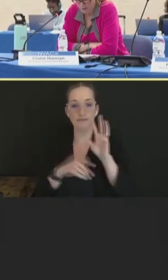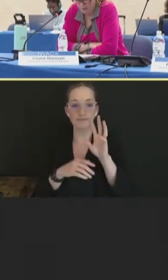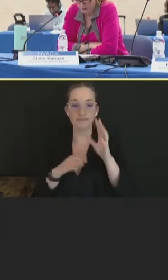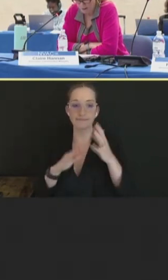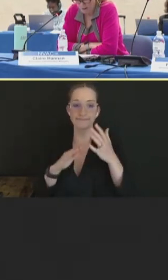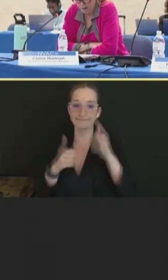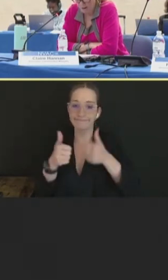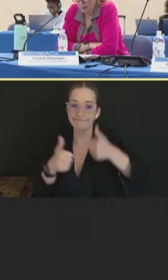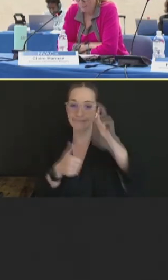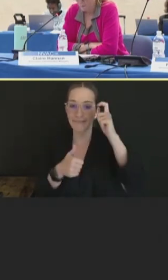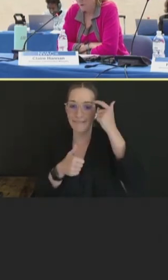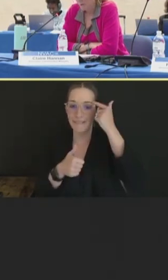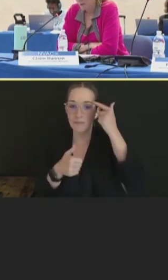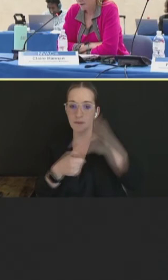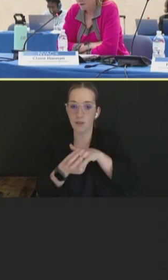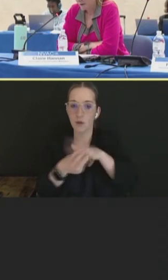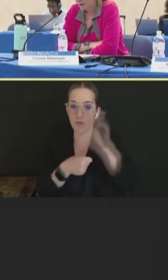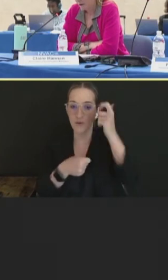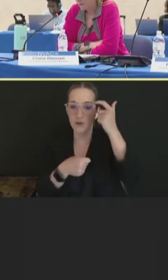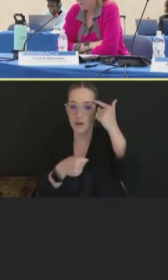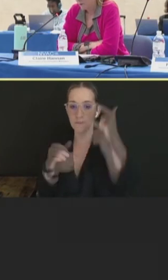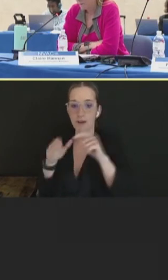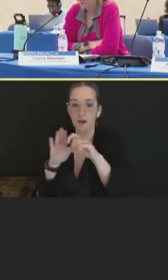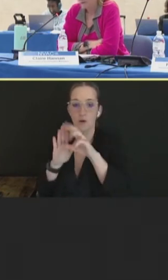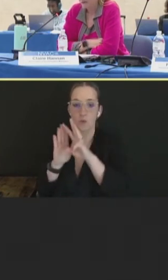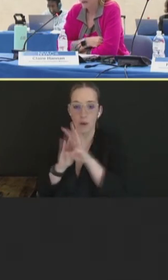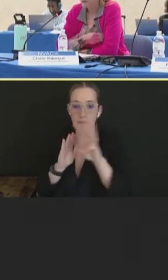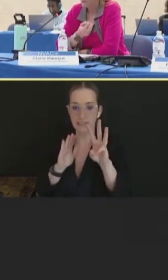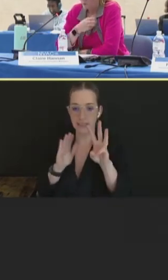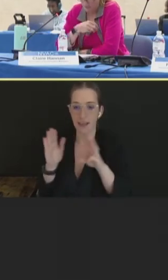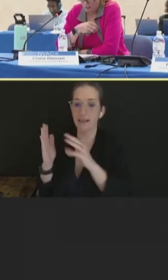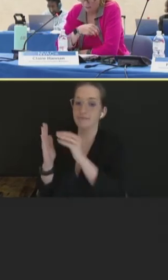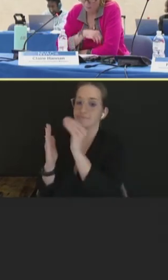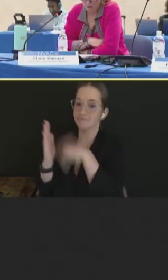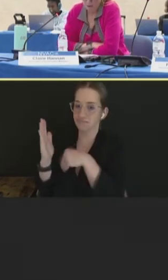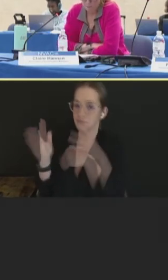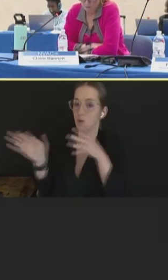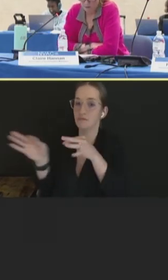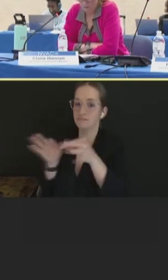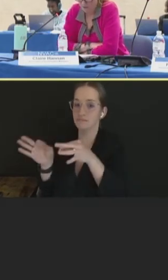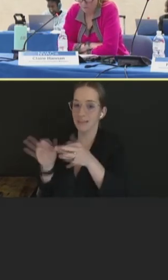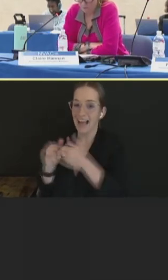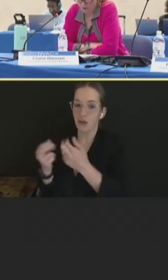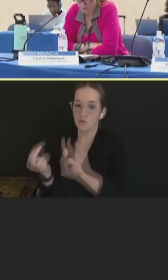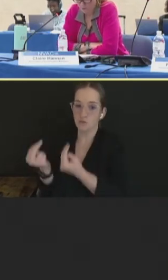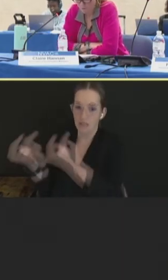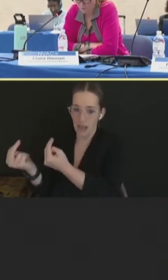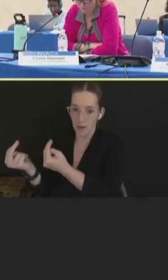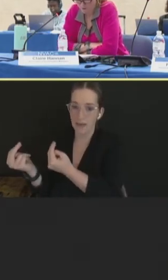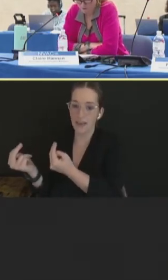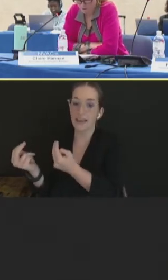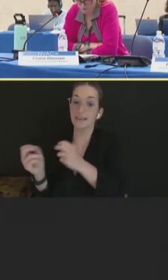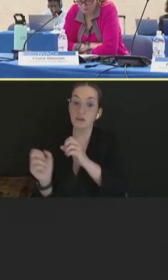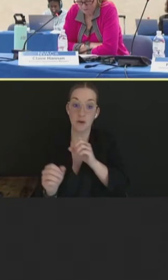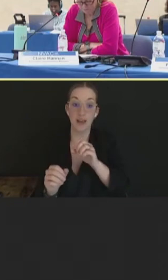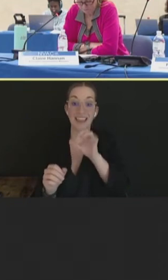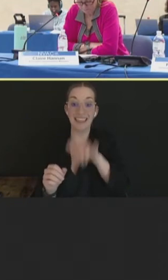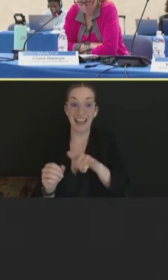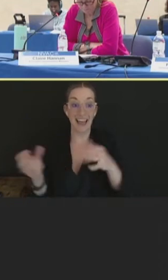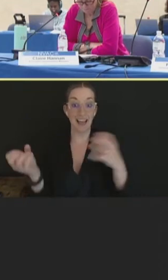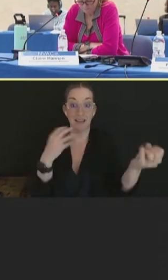how to nominate. And those nominations then come from the state to AIM, and we'll be giving out those champion awards in